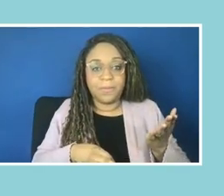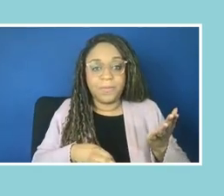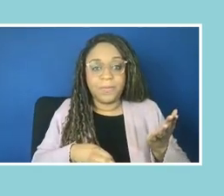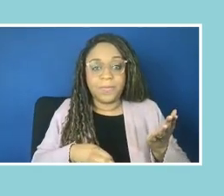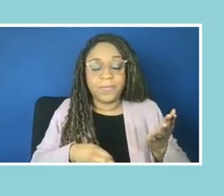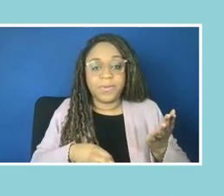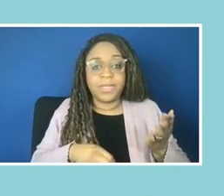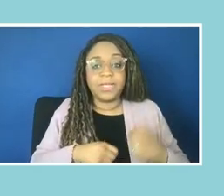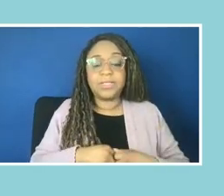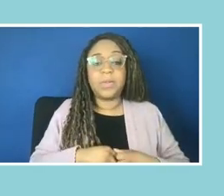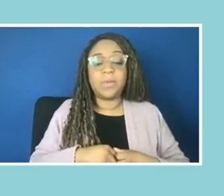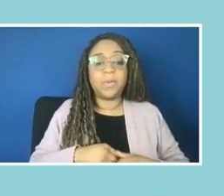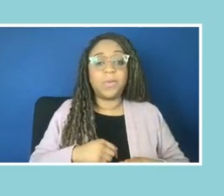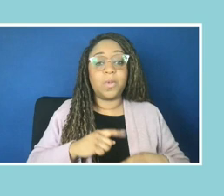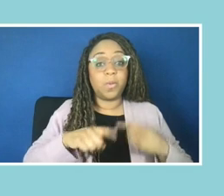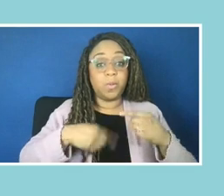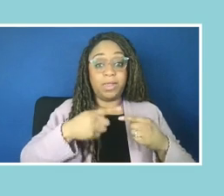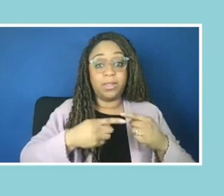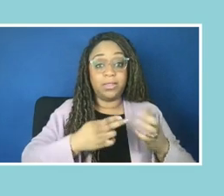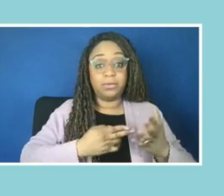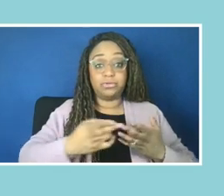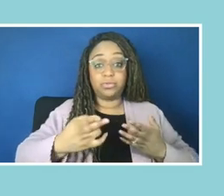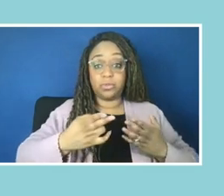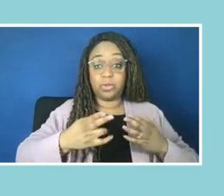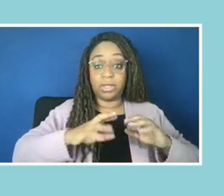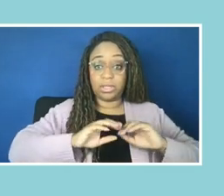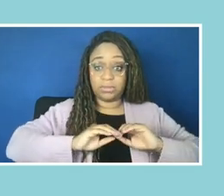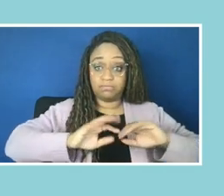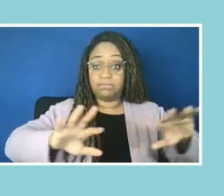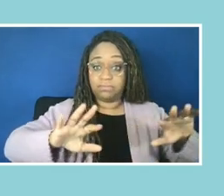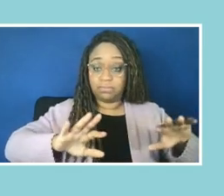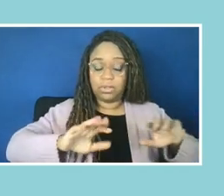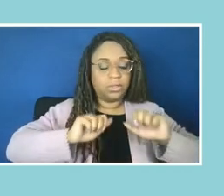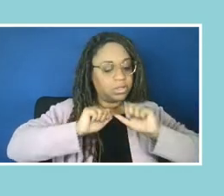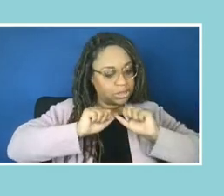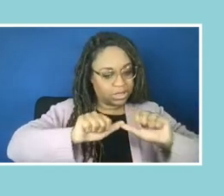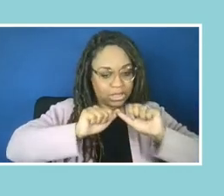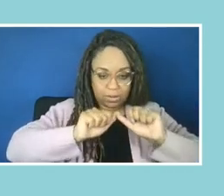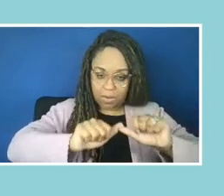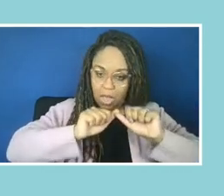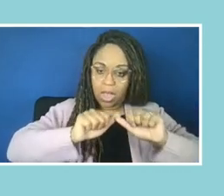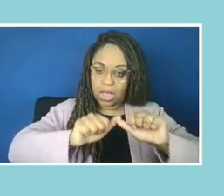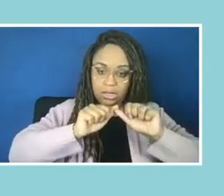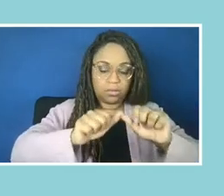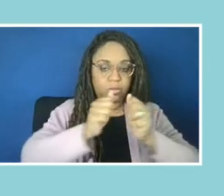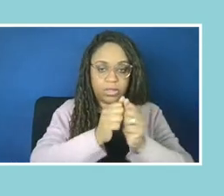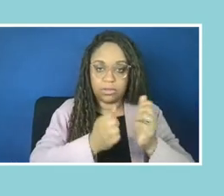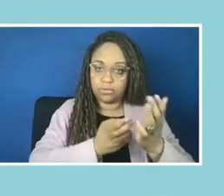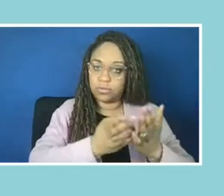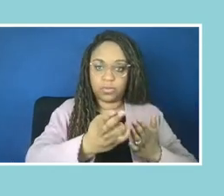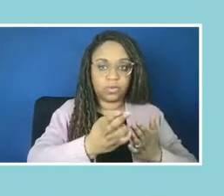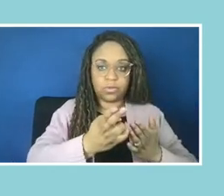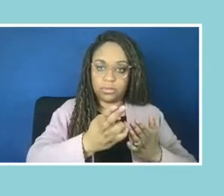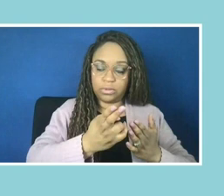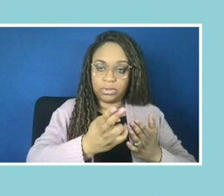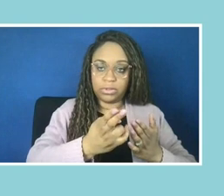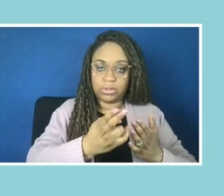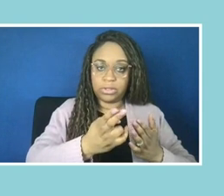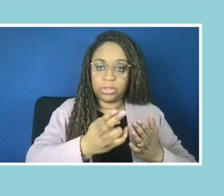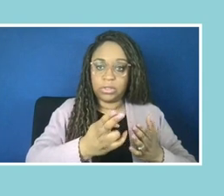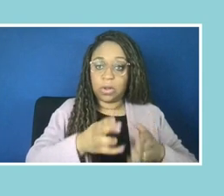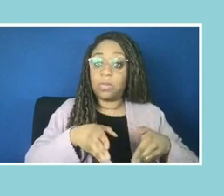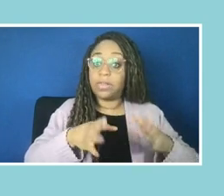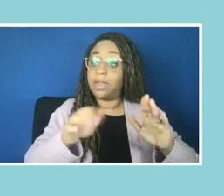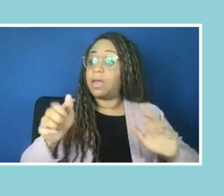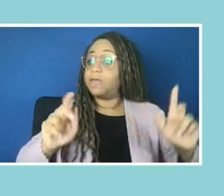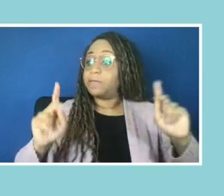when it gets out there, just keep on pushing the truth forward. Let everybody see what you see and what we